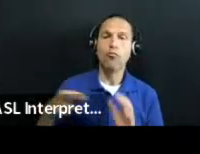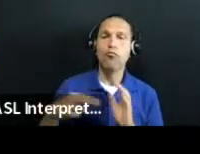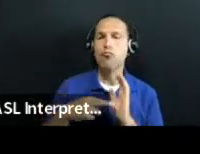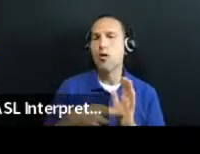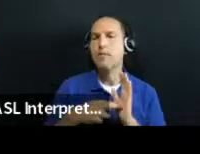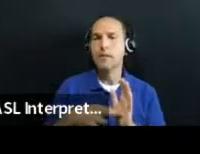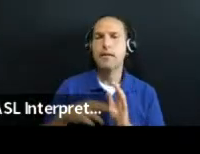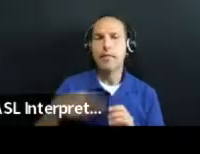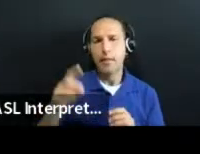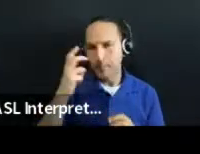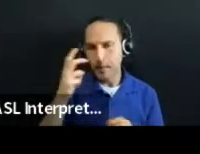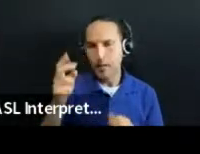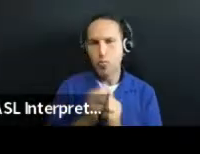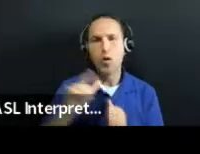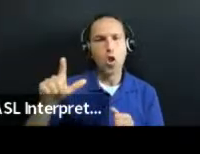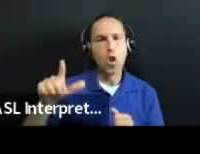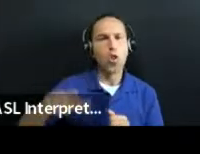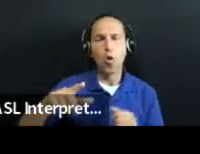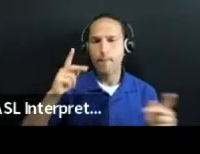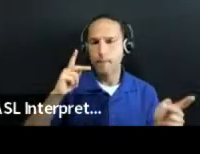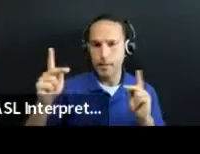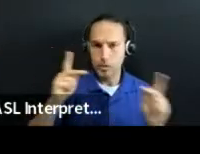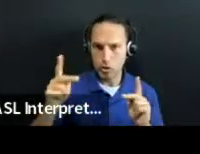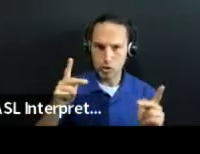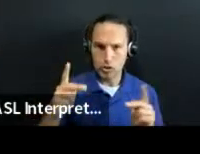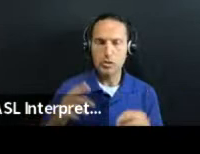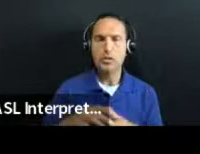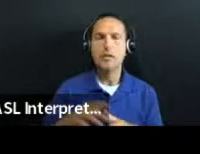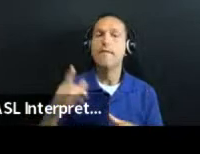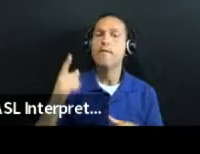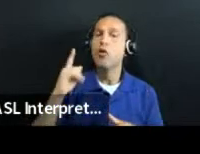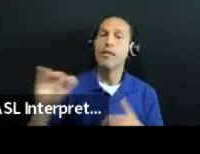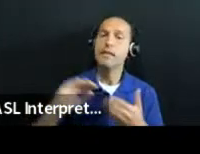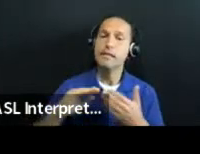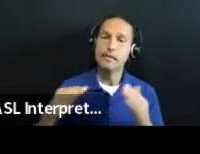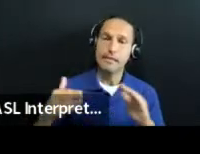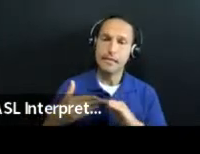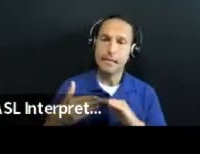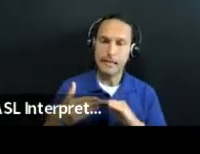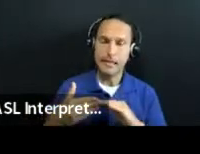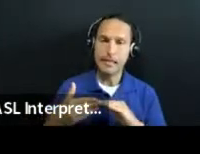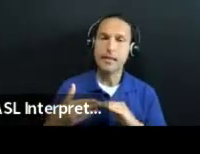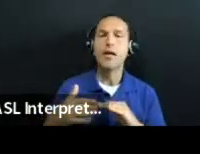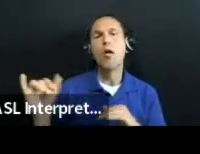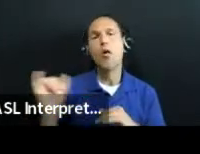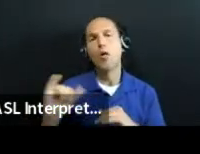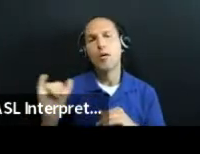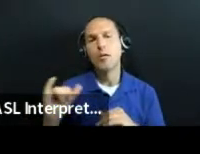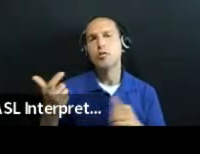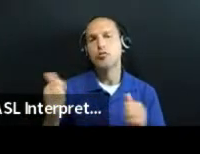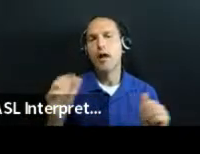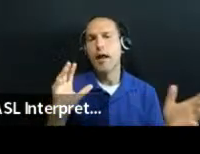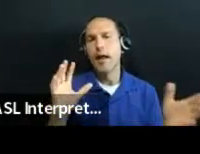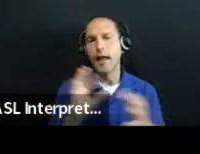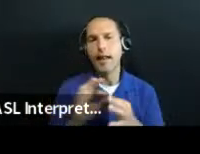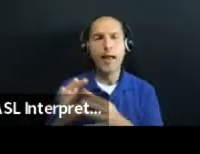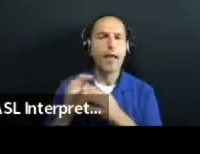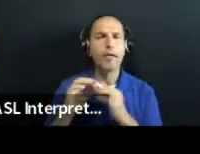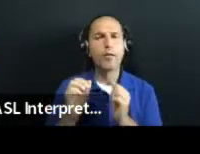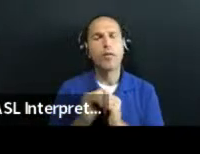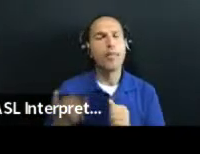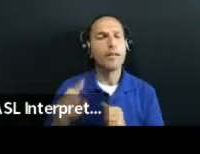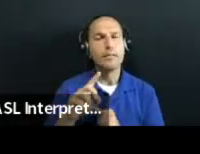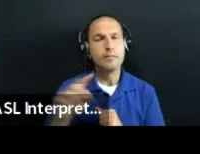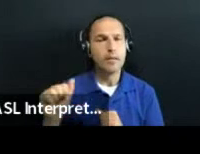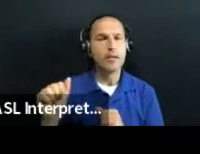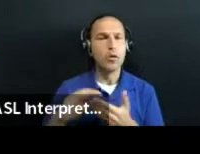blind with and have low vision on for the city, but we are also trying to connect more with the disability community